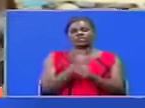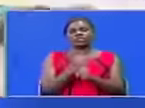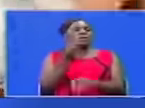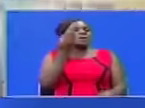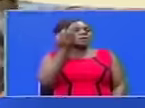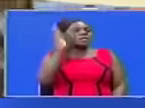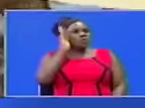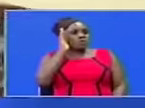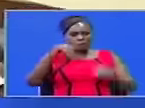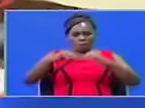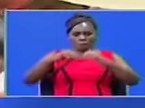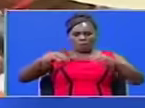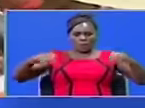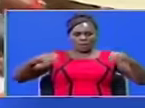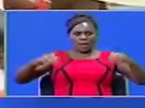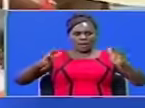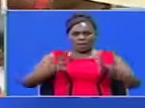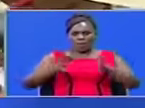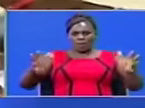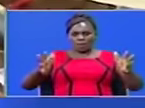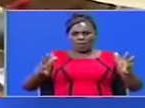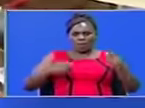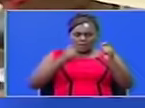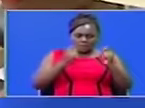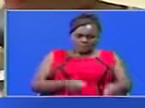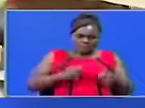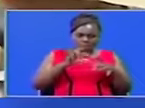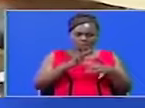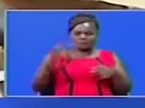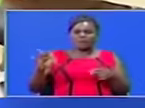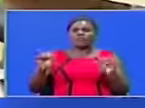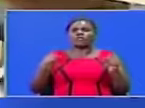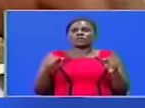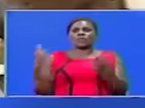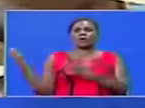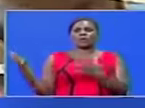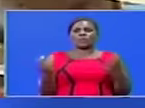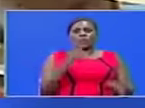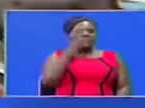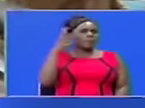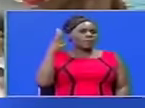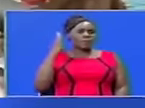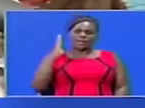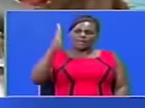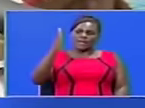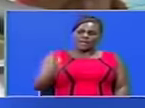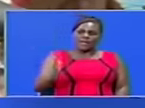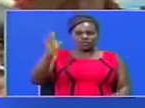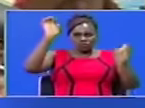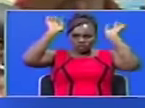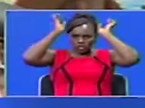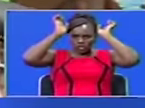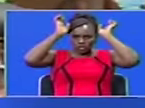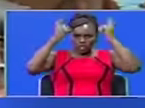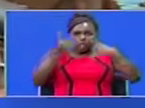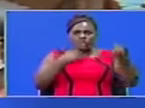pale tutaupanua ili wakulima wa miraa wao wanaweza kubeba miraa yao directly Mogadishu. Tutaongea